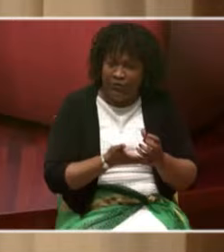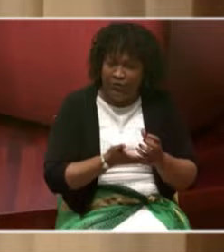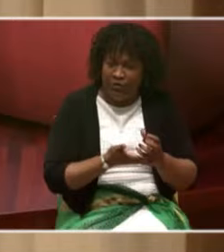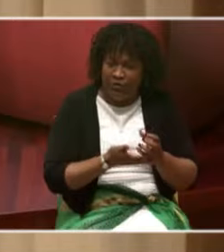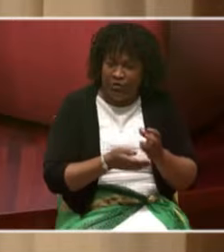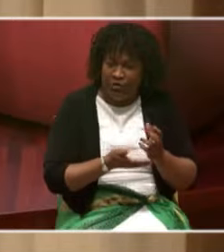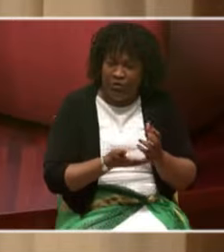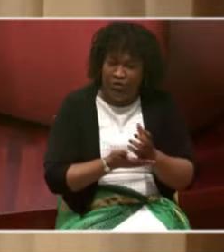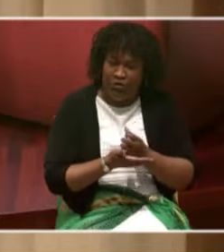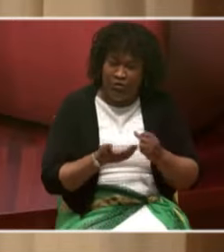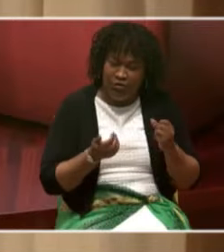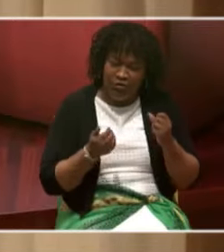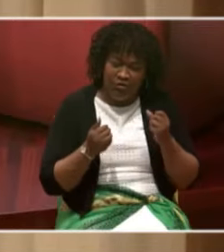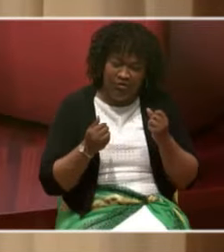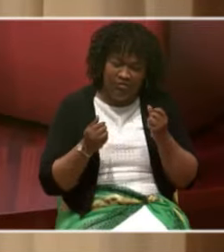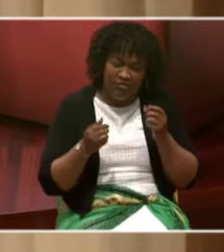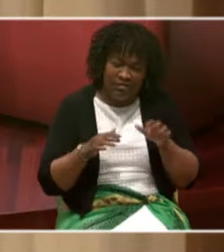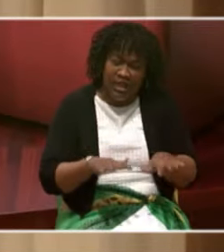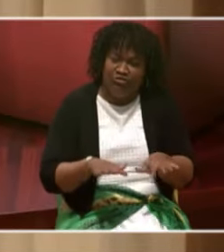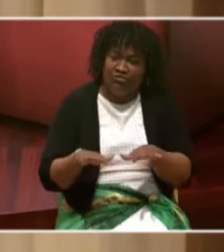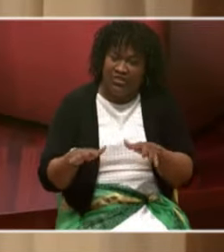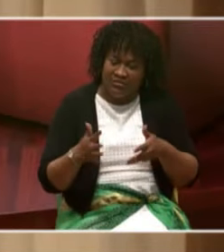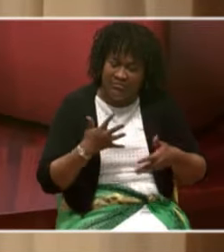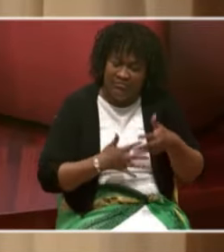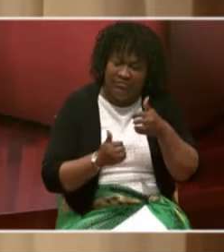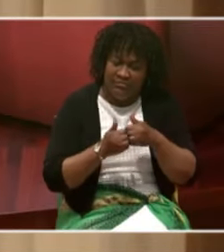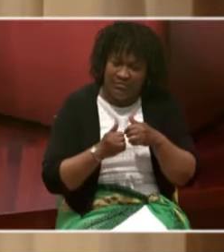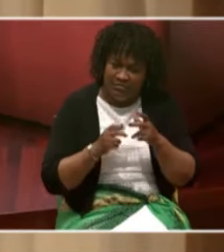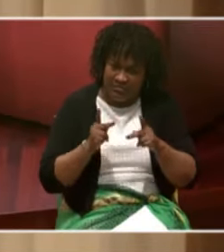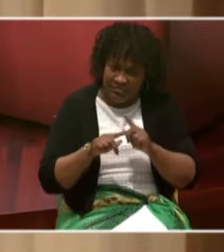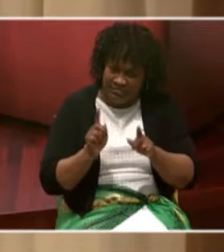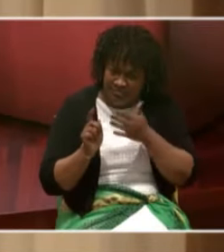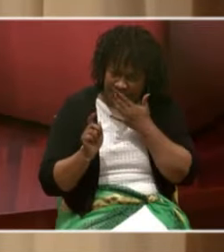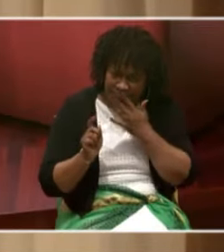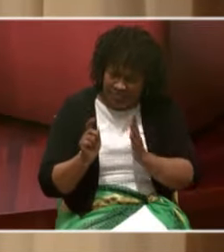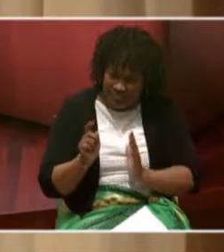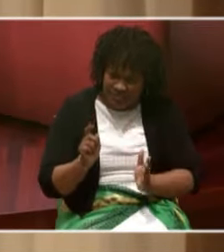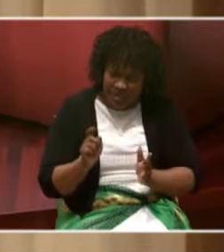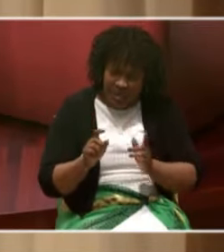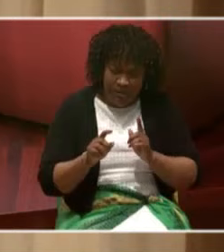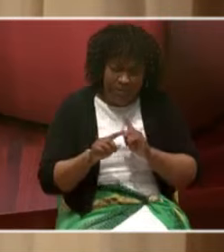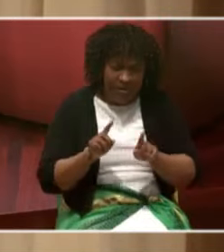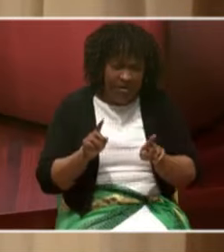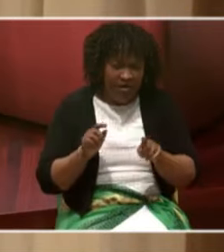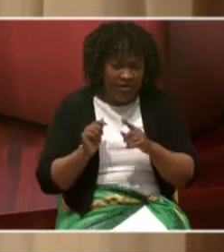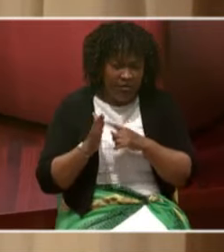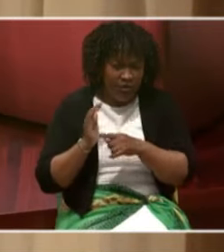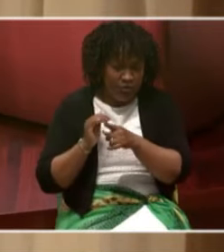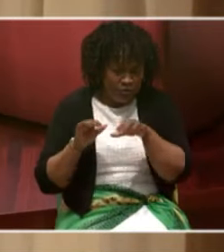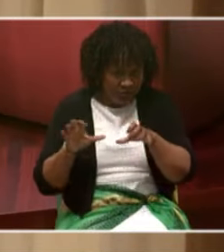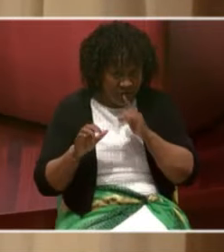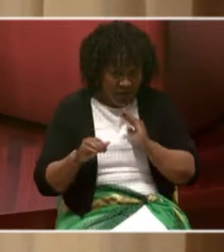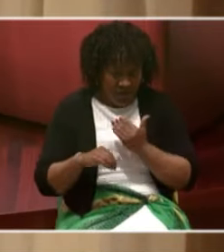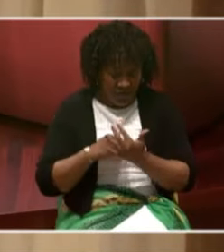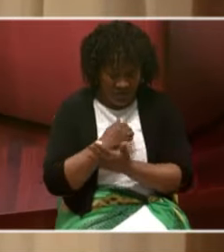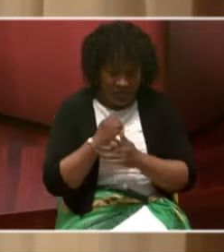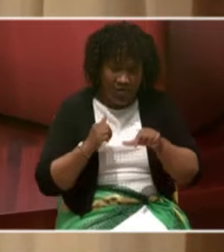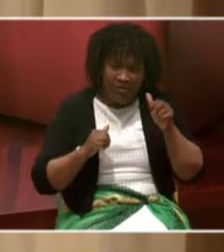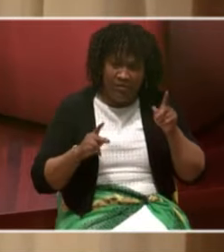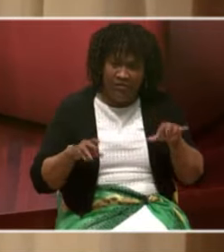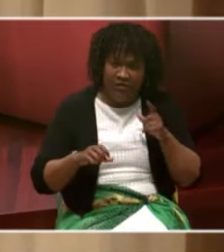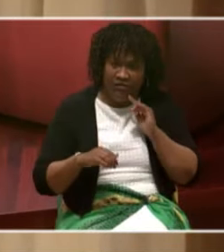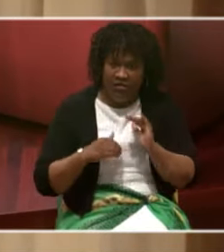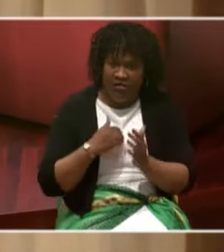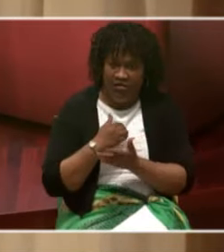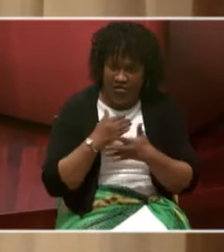see those signs will be in a book, in a museum, or maybe on a video. We